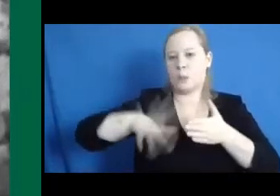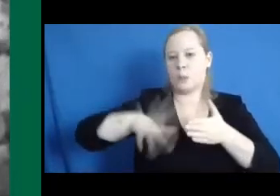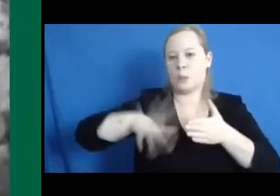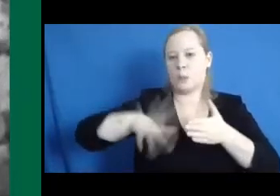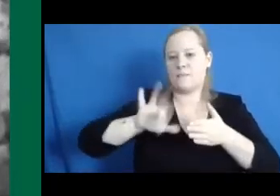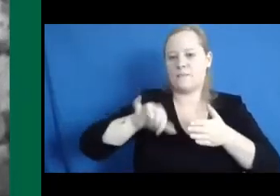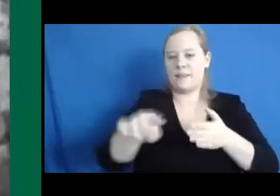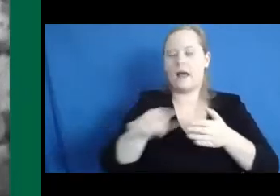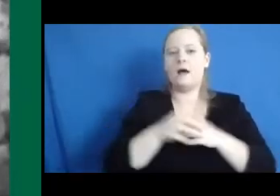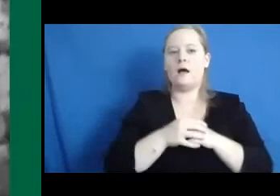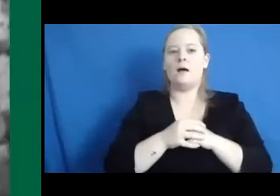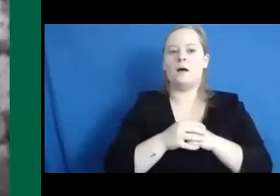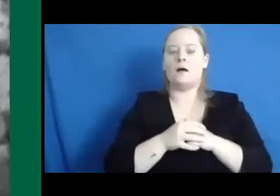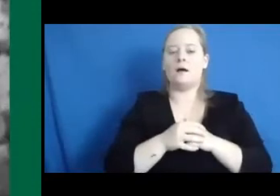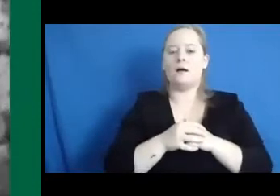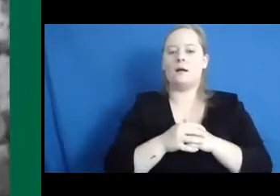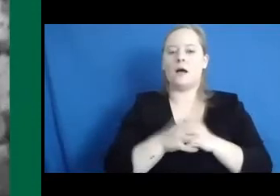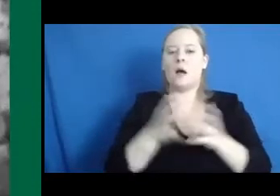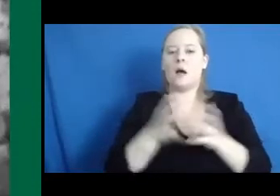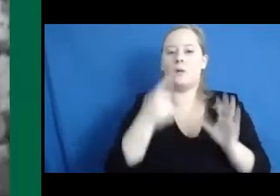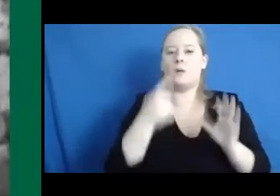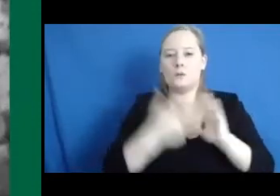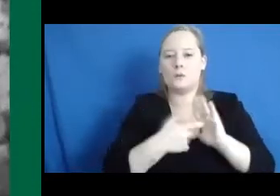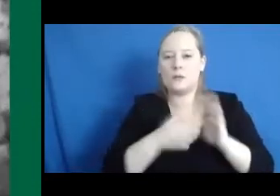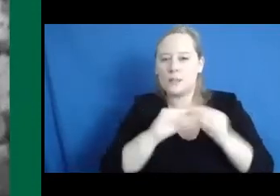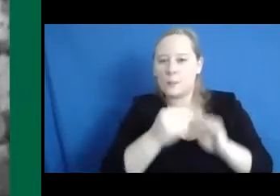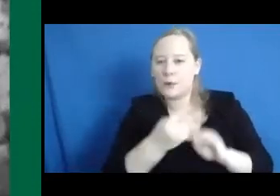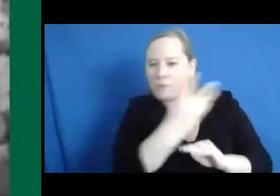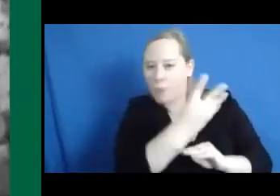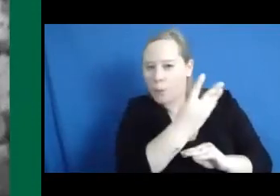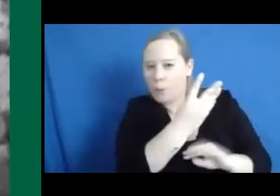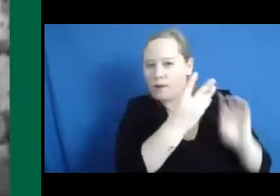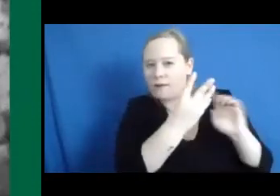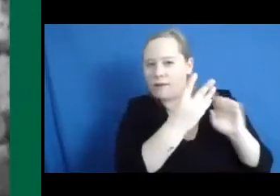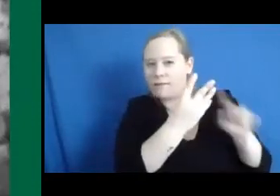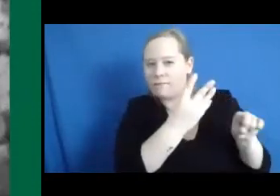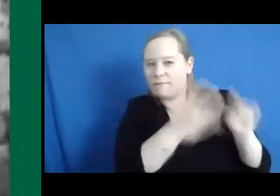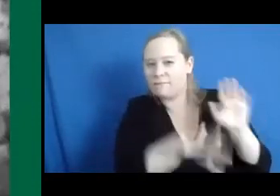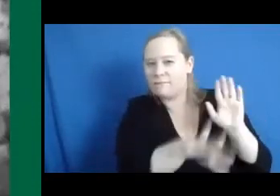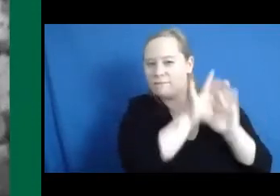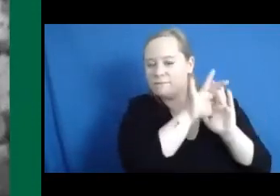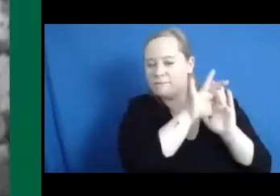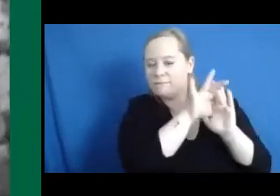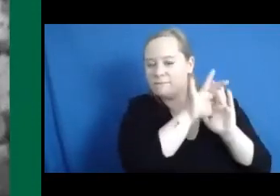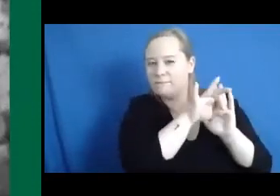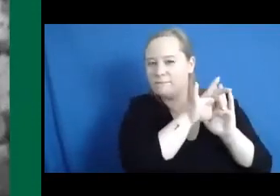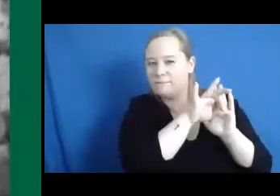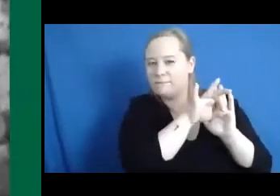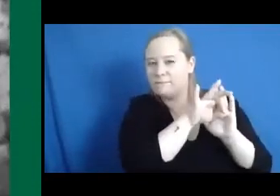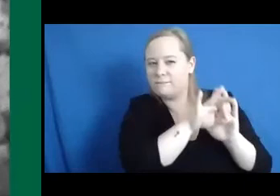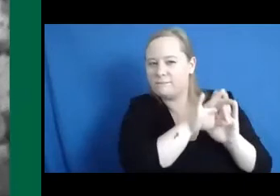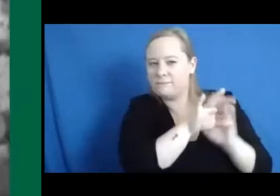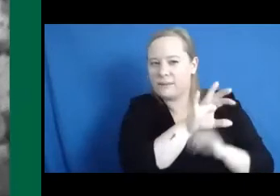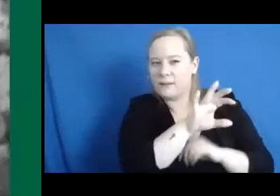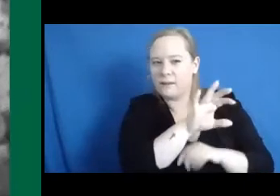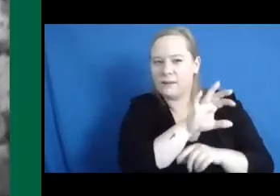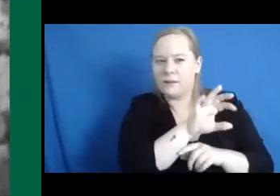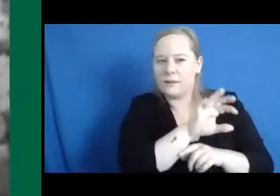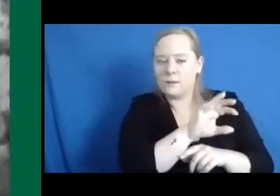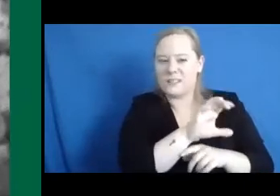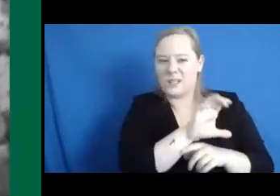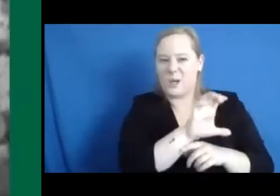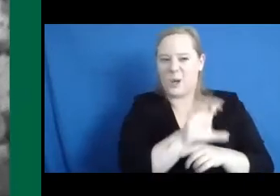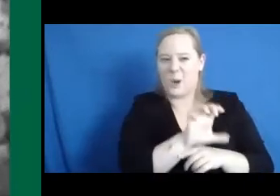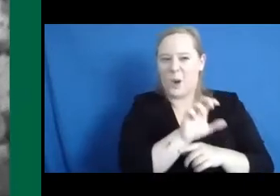point out that the spot that says number 4, that's where we found what we think is chalcopyrite, which is a copper iron